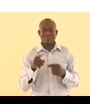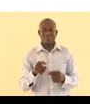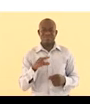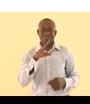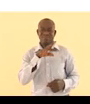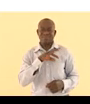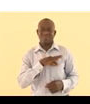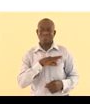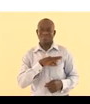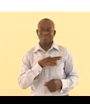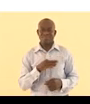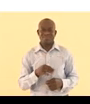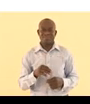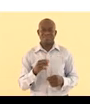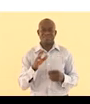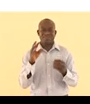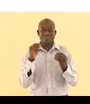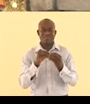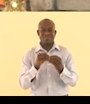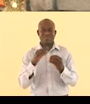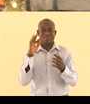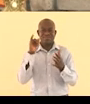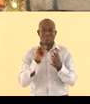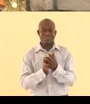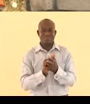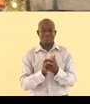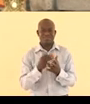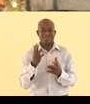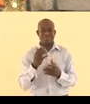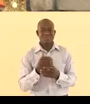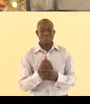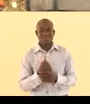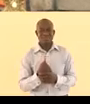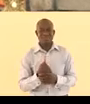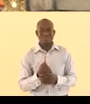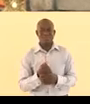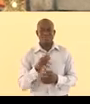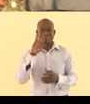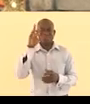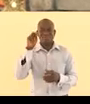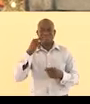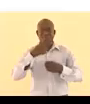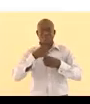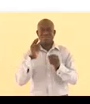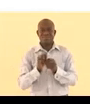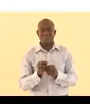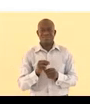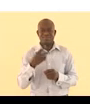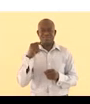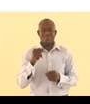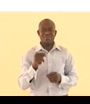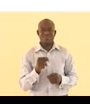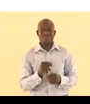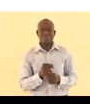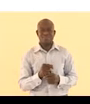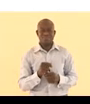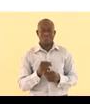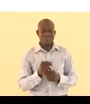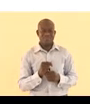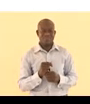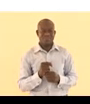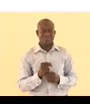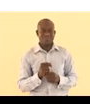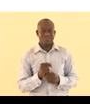them. You think they want to hear that? That there is no room for privileges in God's